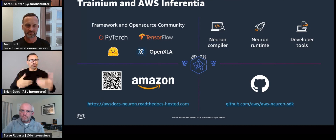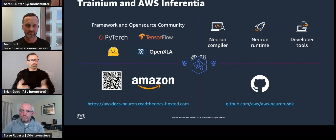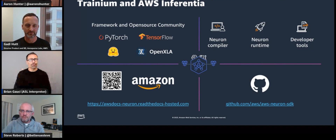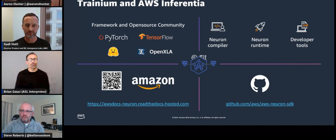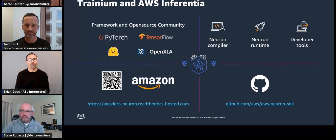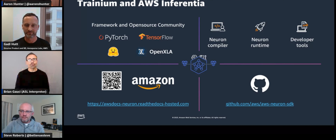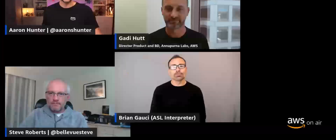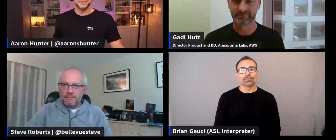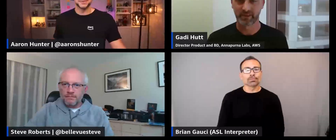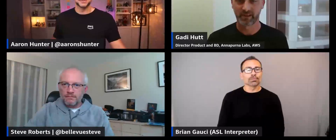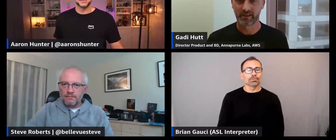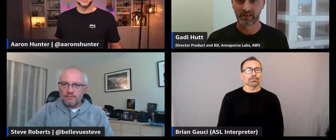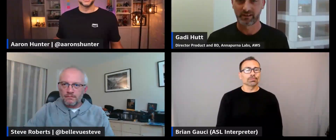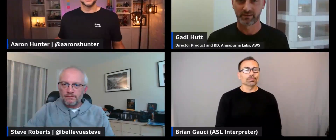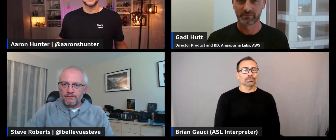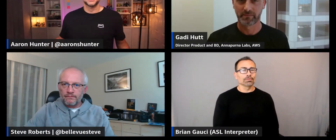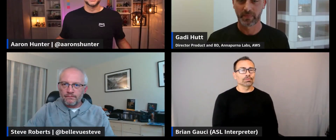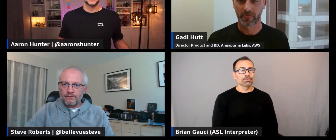Yeah, thank you.